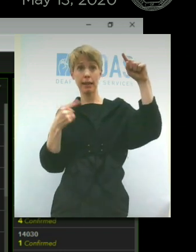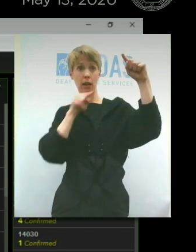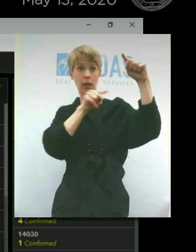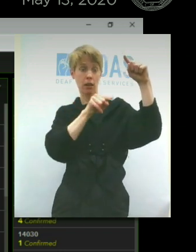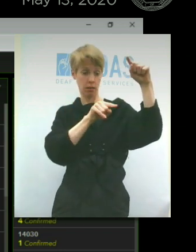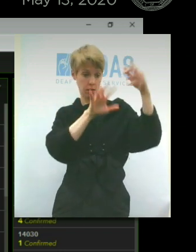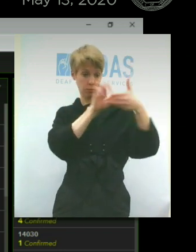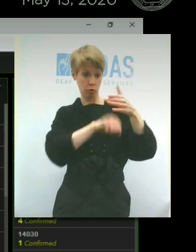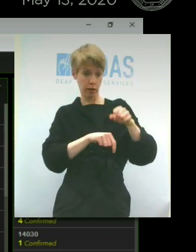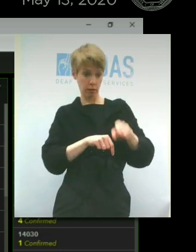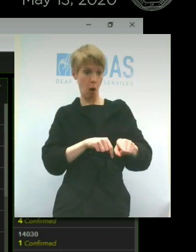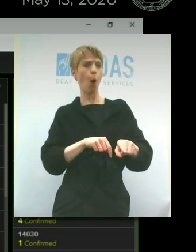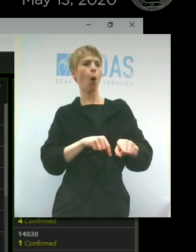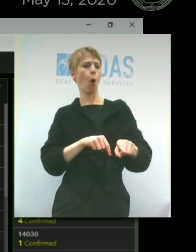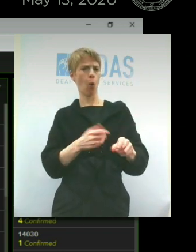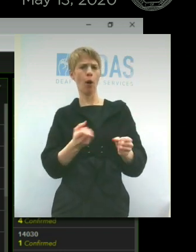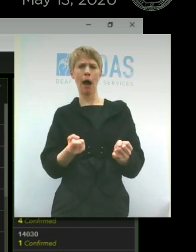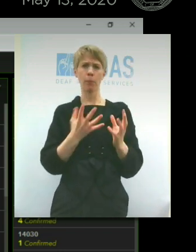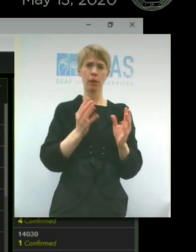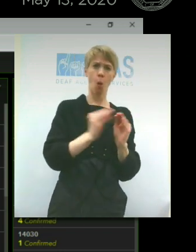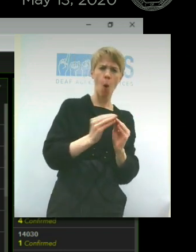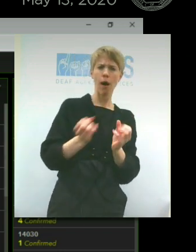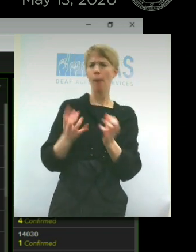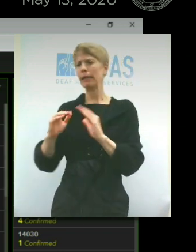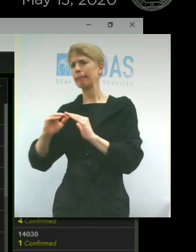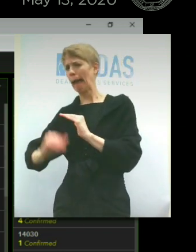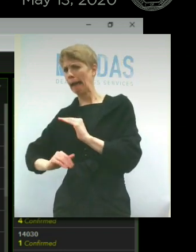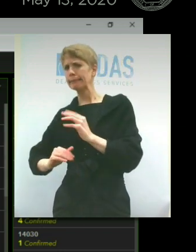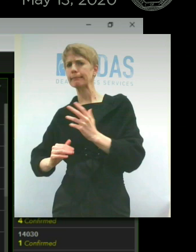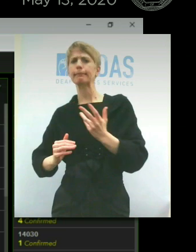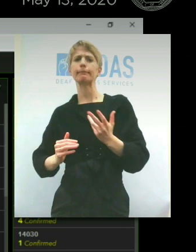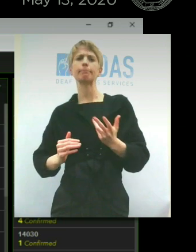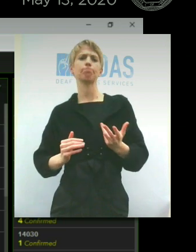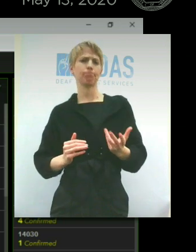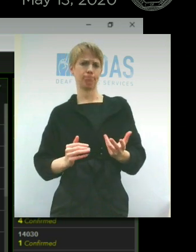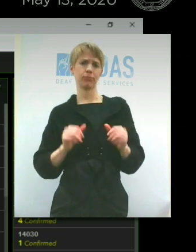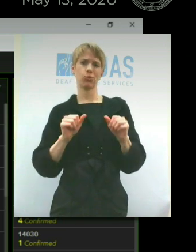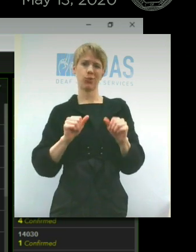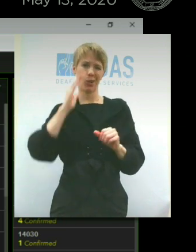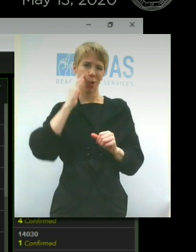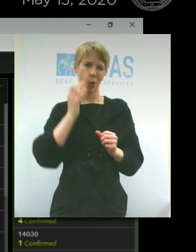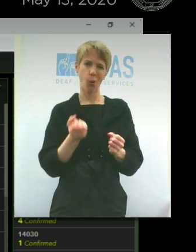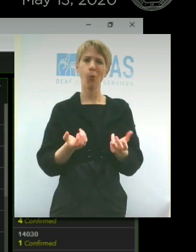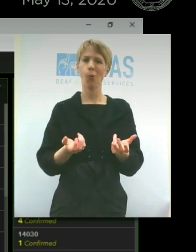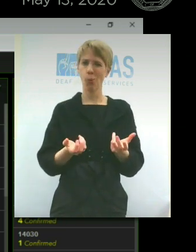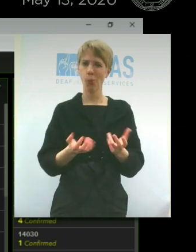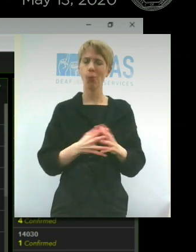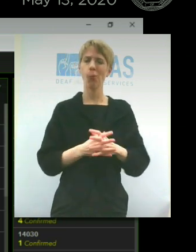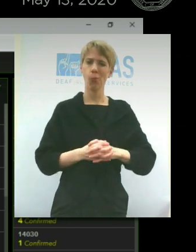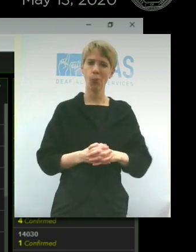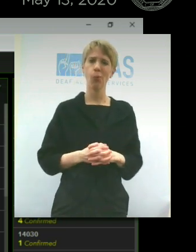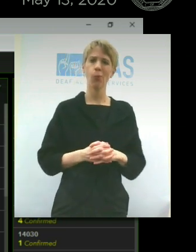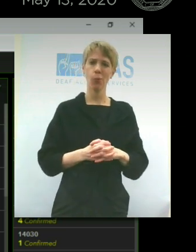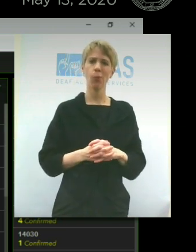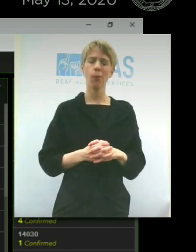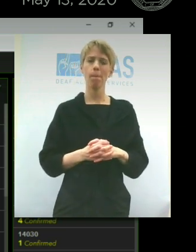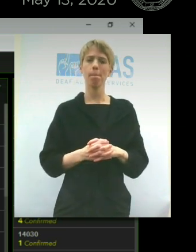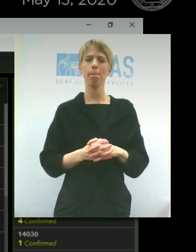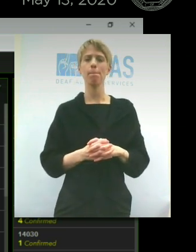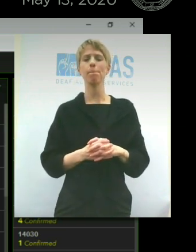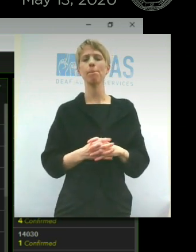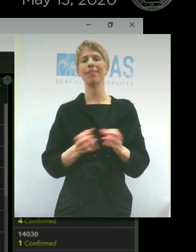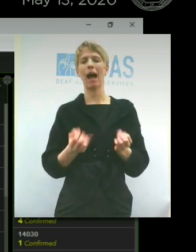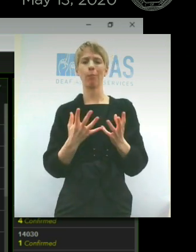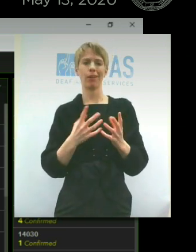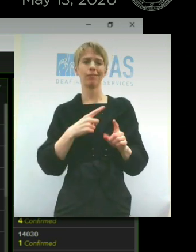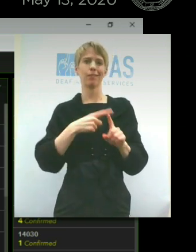you'll see there's a difference. You subtract the number, and that'll tell you how many individuals tested positive on that day. And of course, we still have it broken down